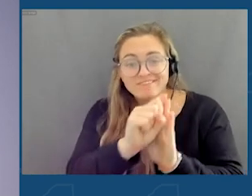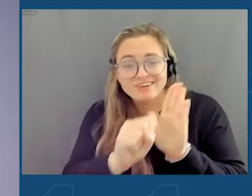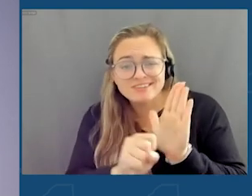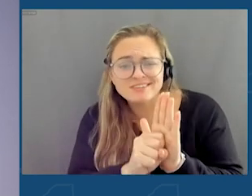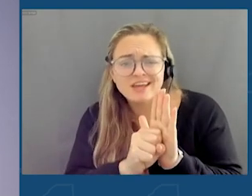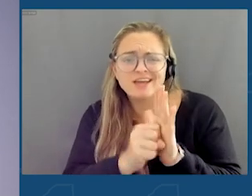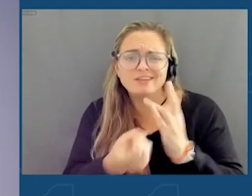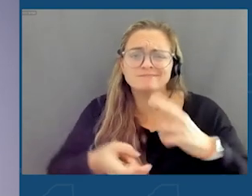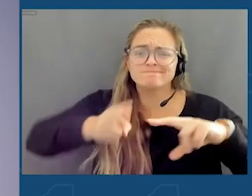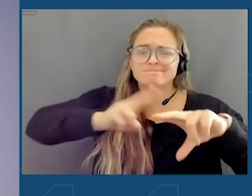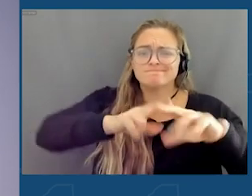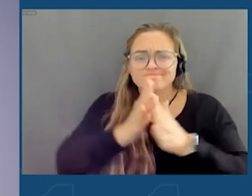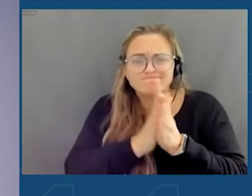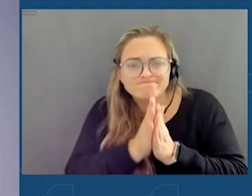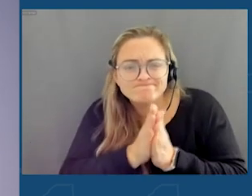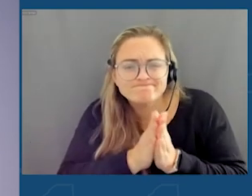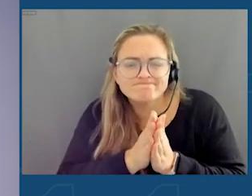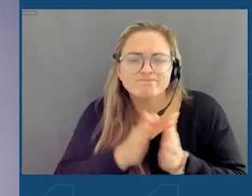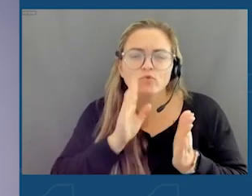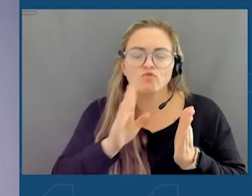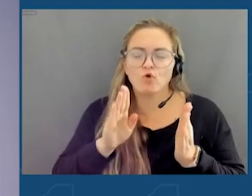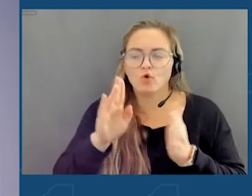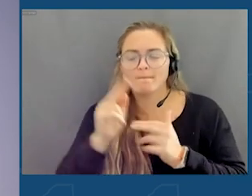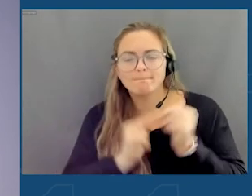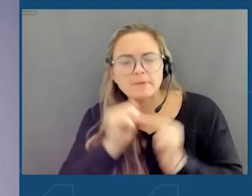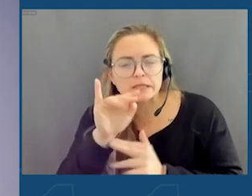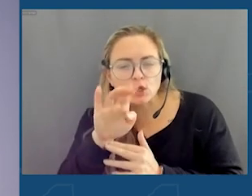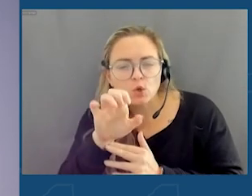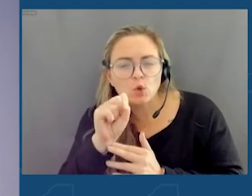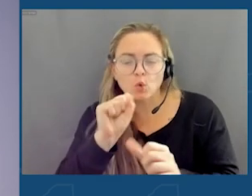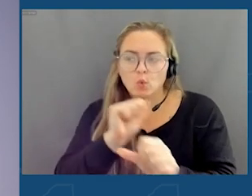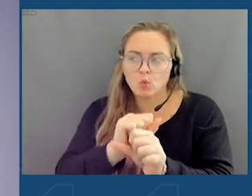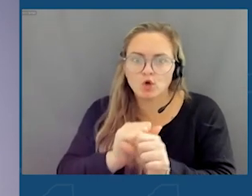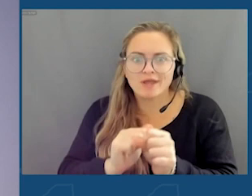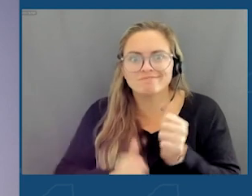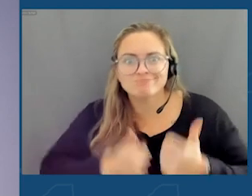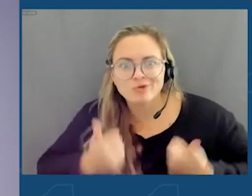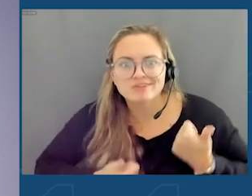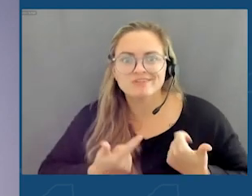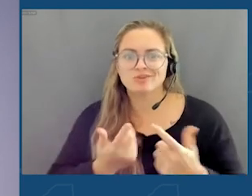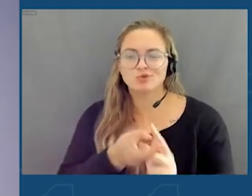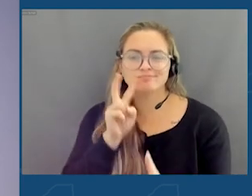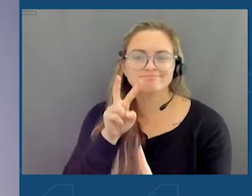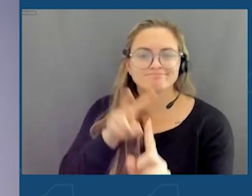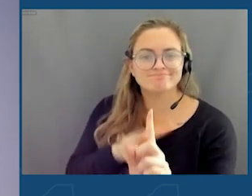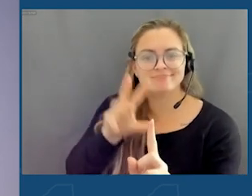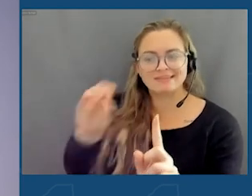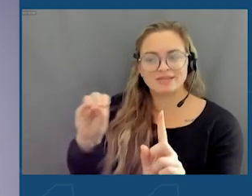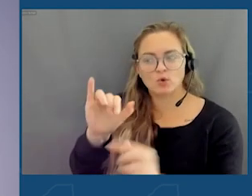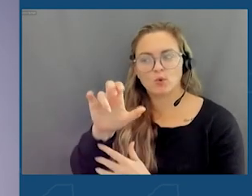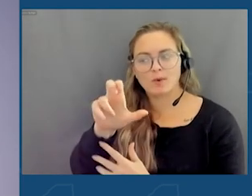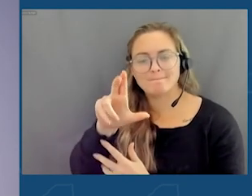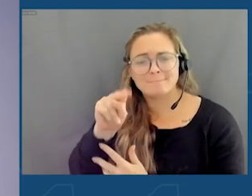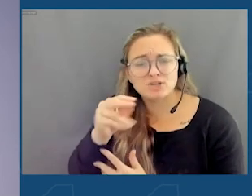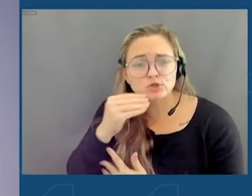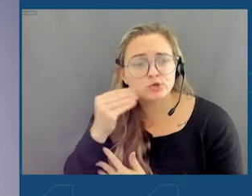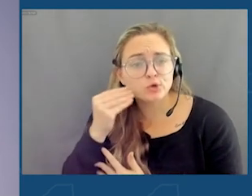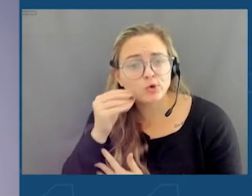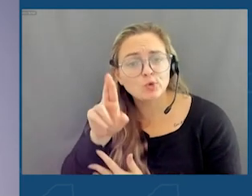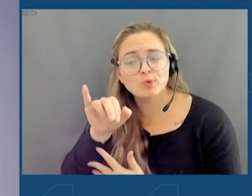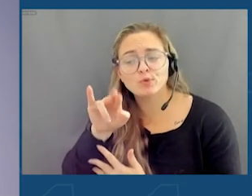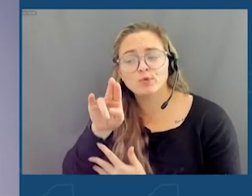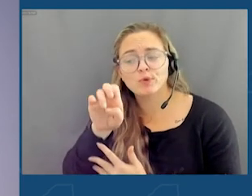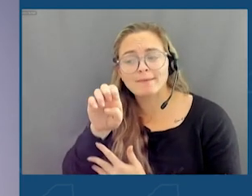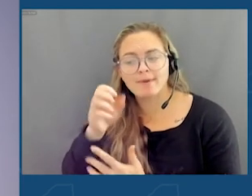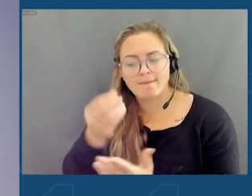boost their ambition on building codes. We're working aggressively to implement the zero emissions home rebate program